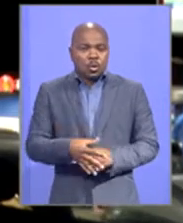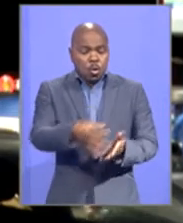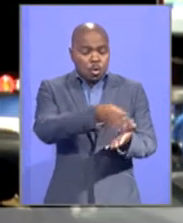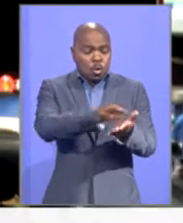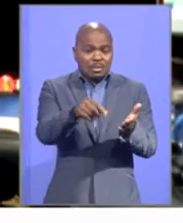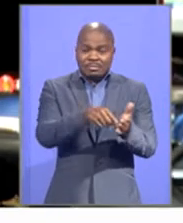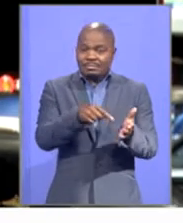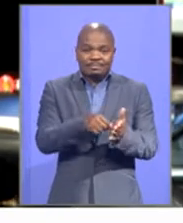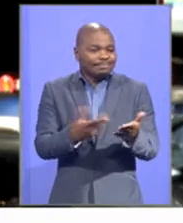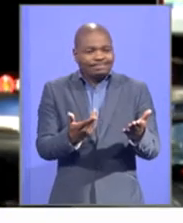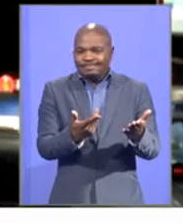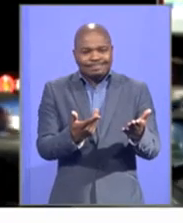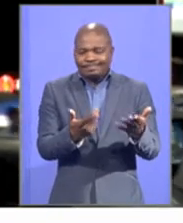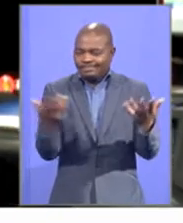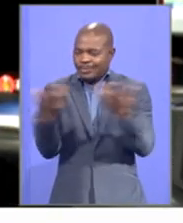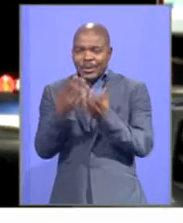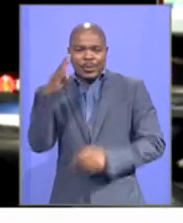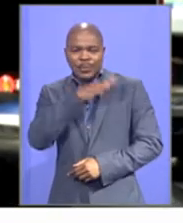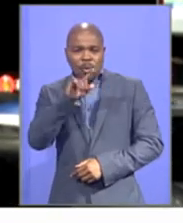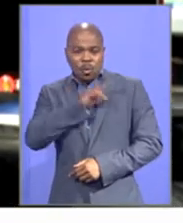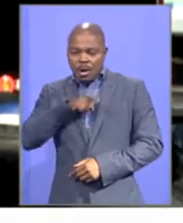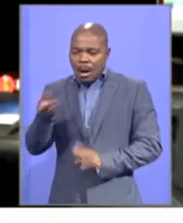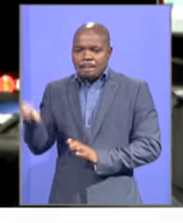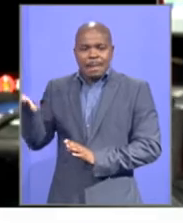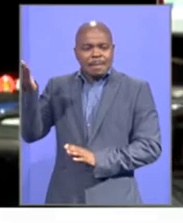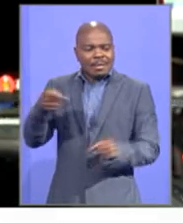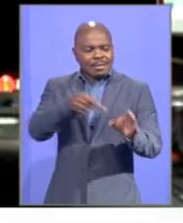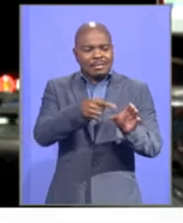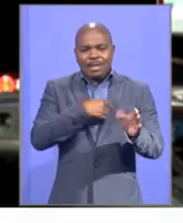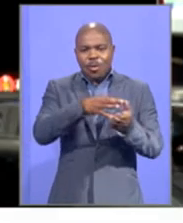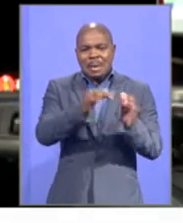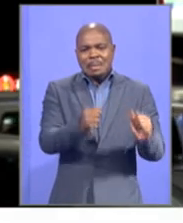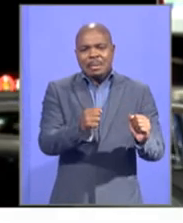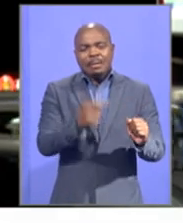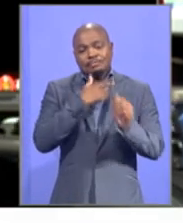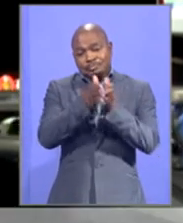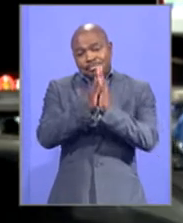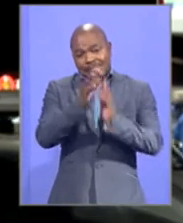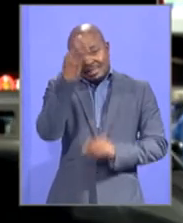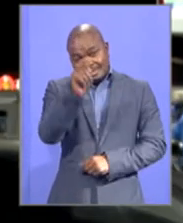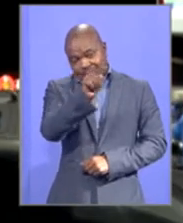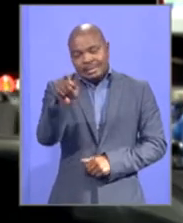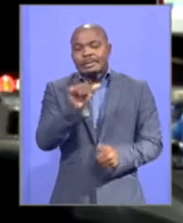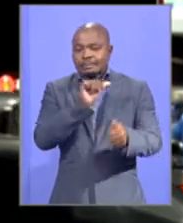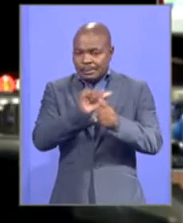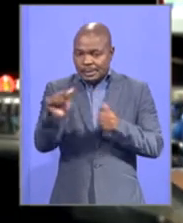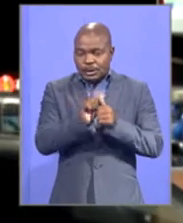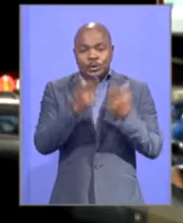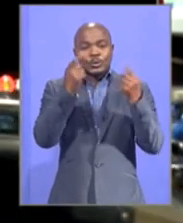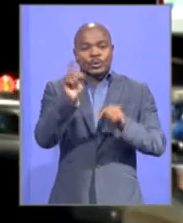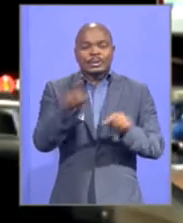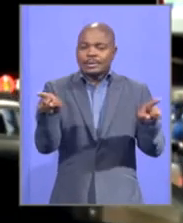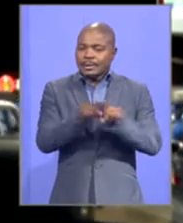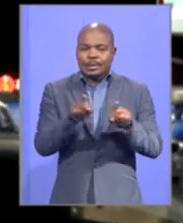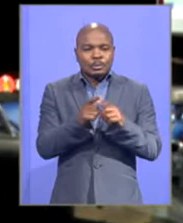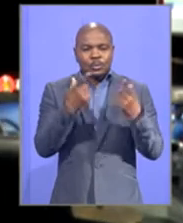itlhelele ditlhokego tse e leng gore re bona ditlhwatlhwa di tlhatlhoga ka teng, so re ikuela mo pusong ya rona gore ba tshwanetse gore ba ire